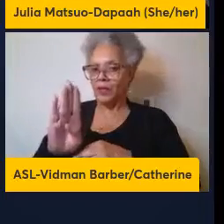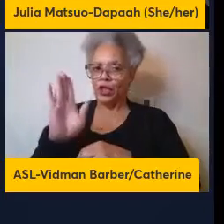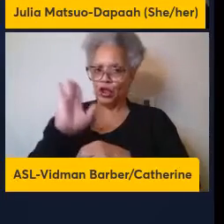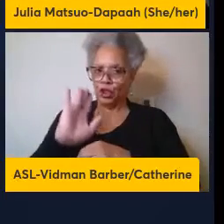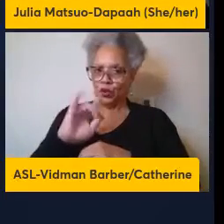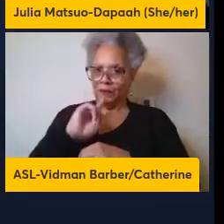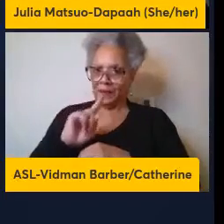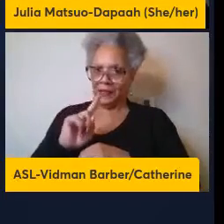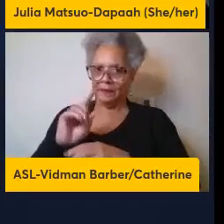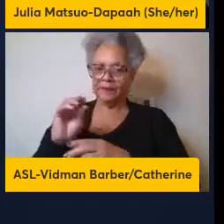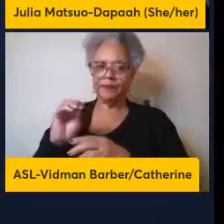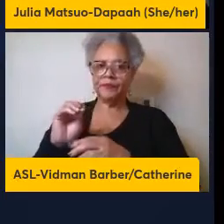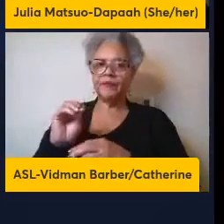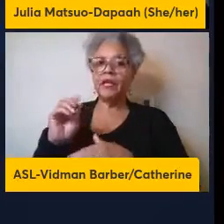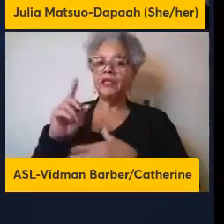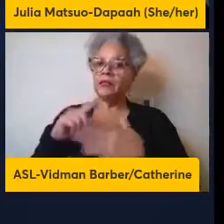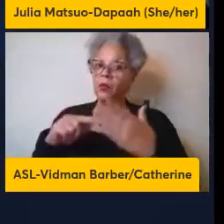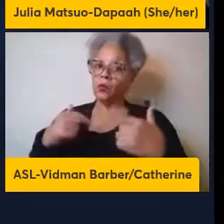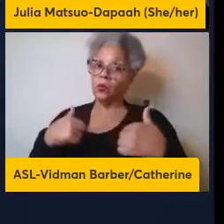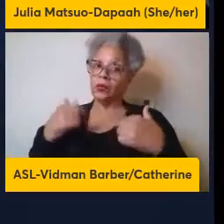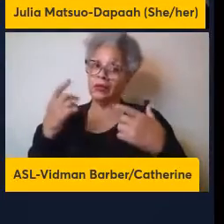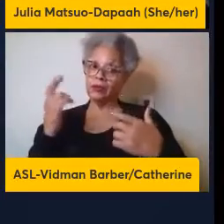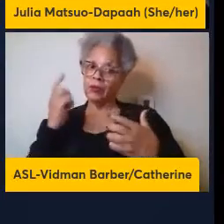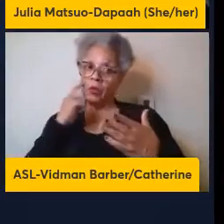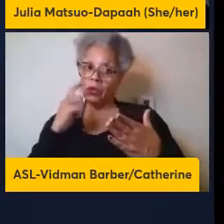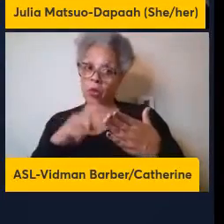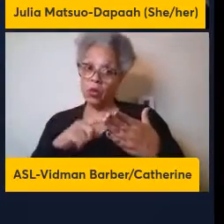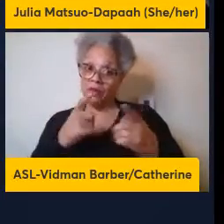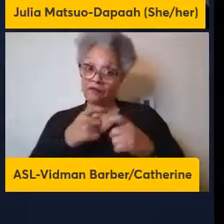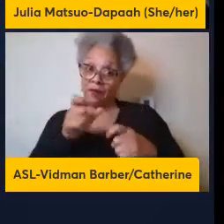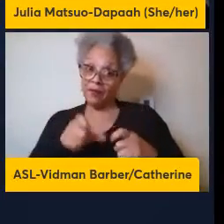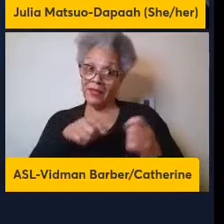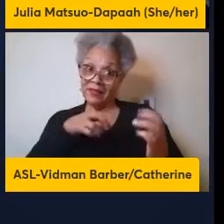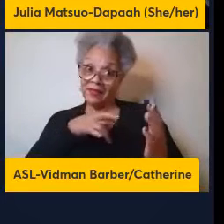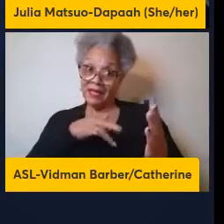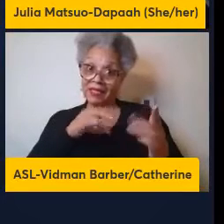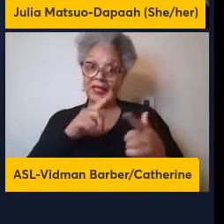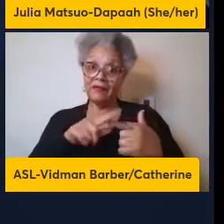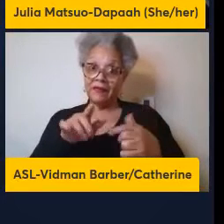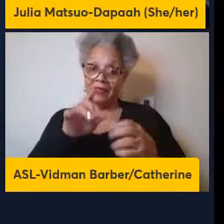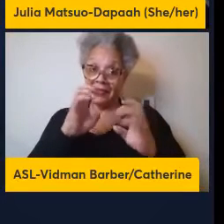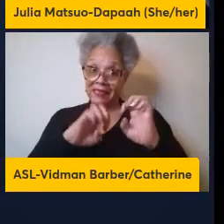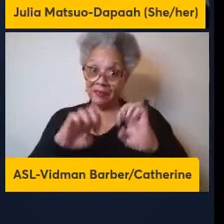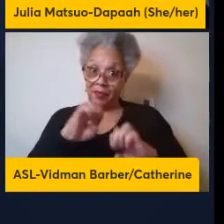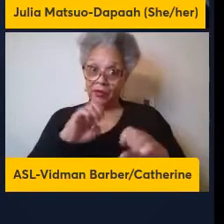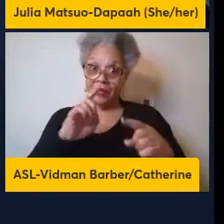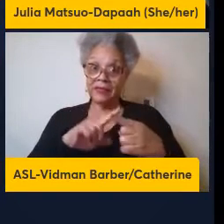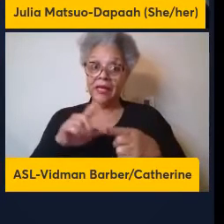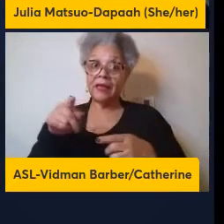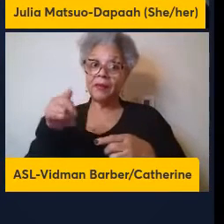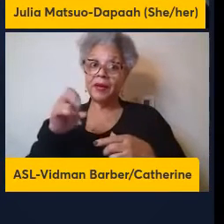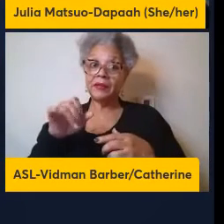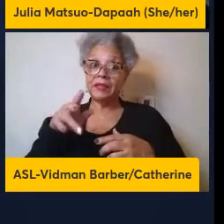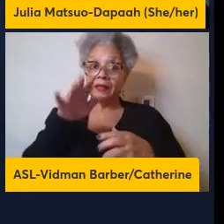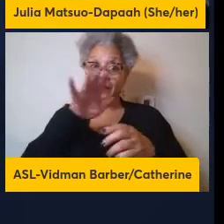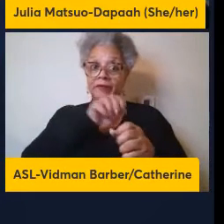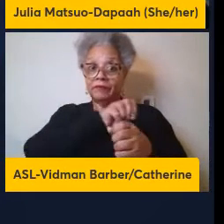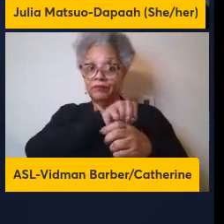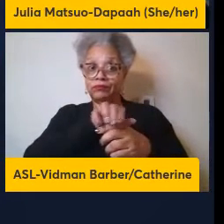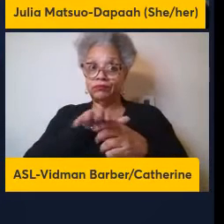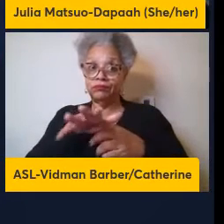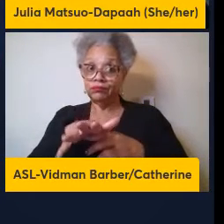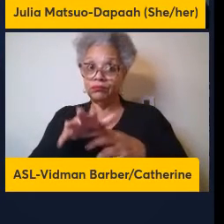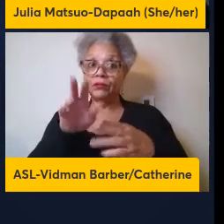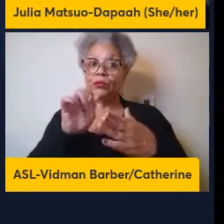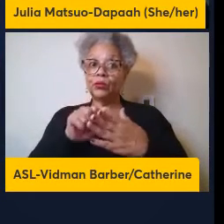So what we concluded from this is that the parasites localize in the brainstem when there is no olfactory bulb.